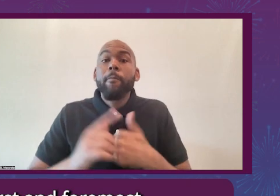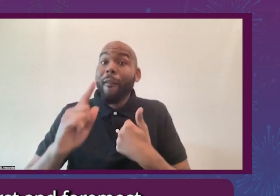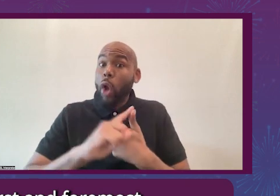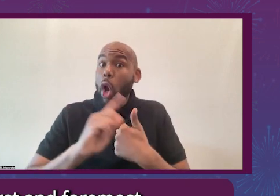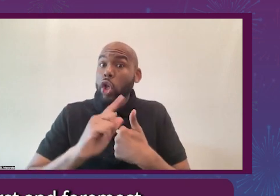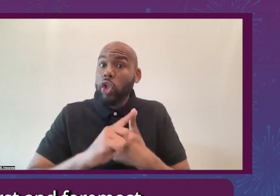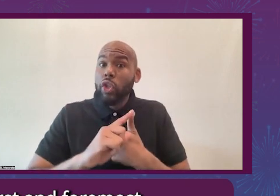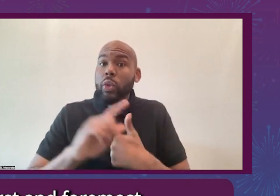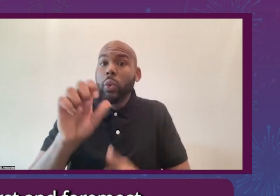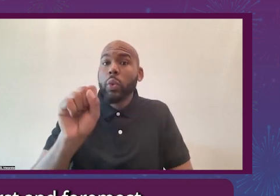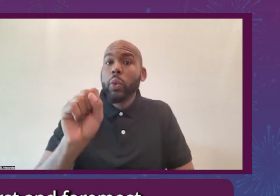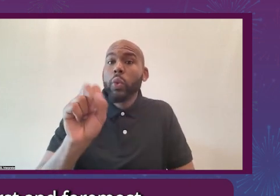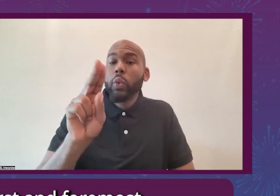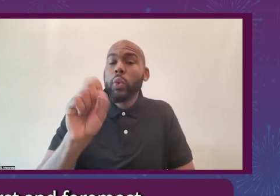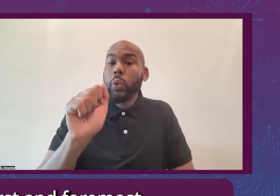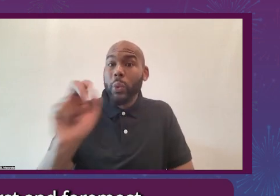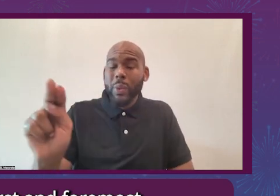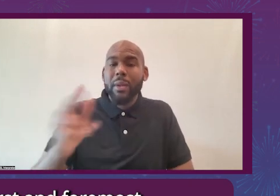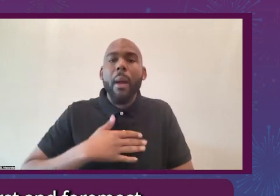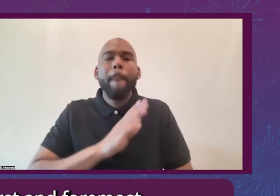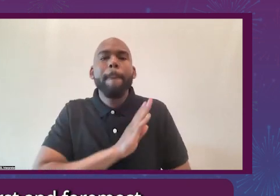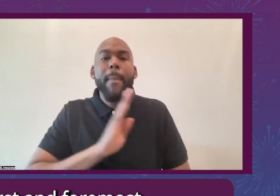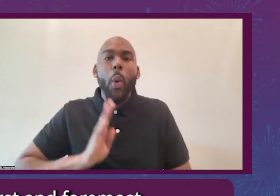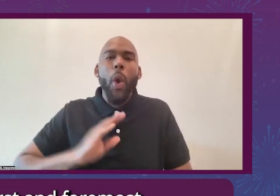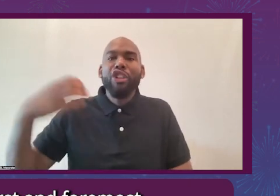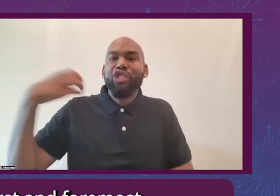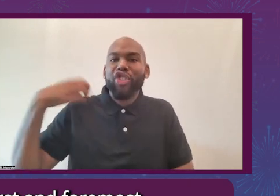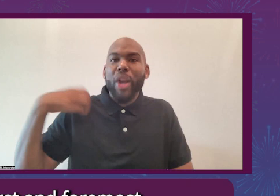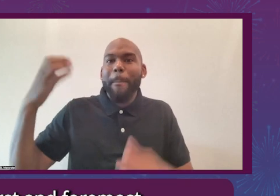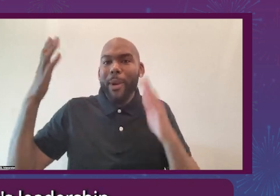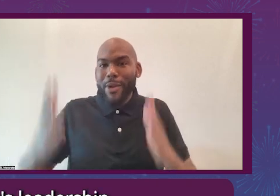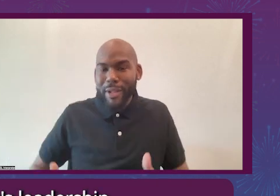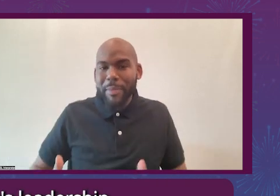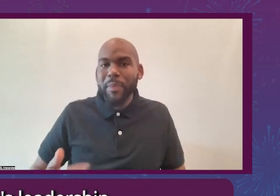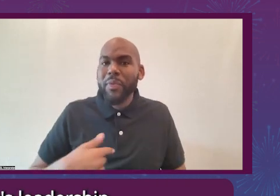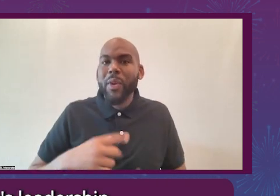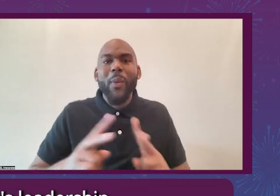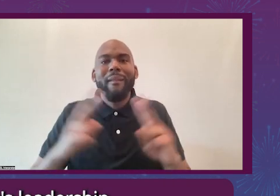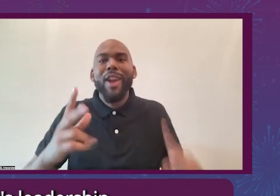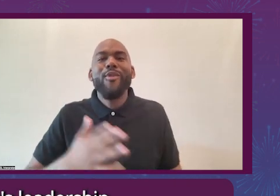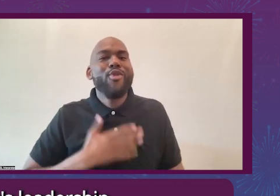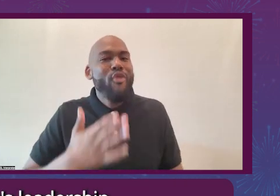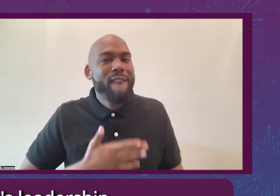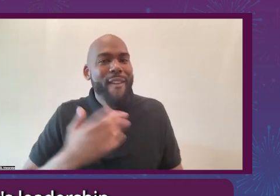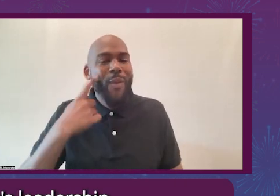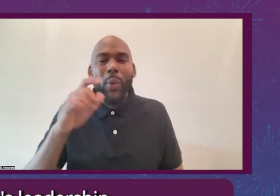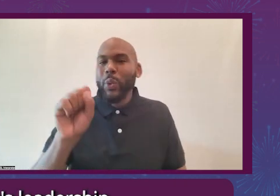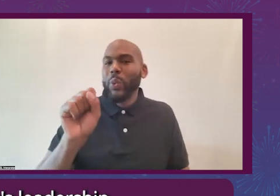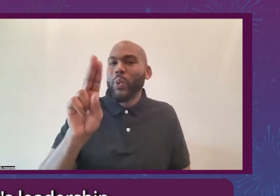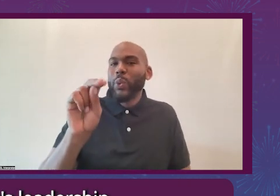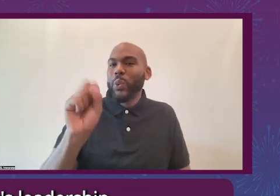and foremost, Susan Mazrui, who is our board chairperson. We are very grateful for